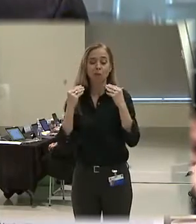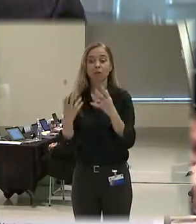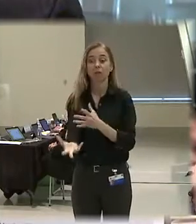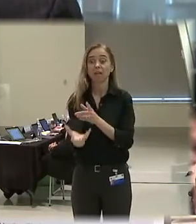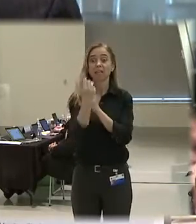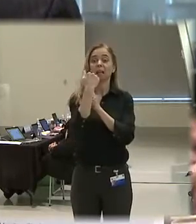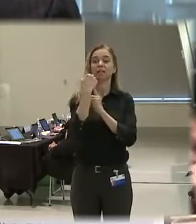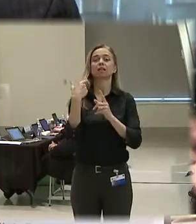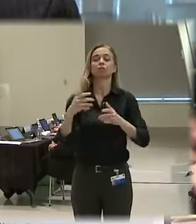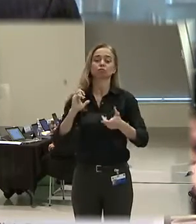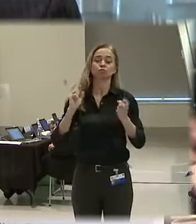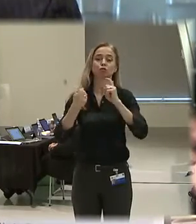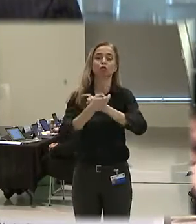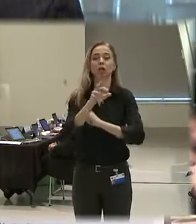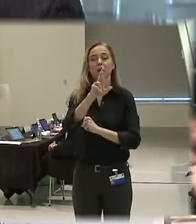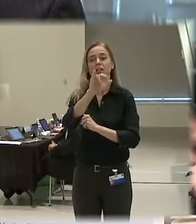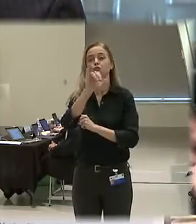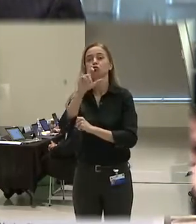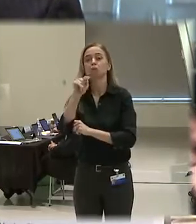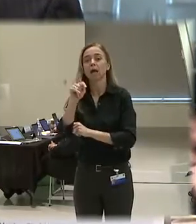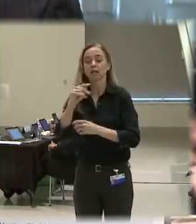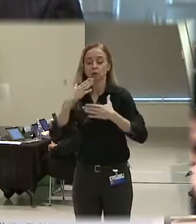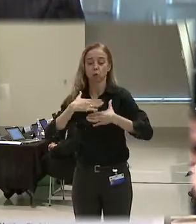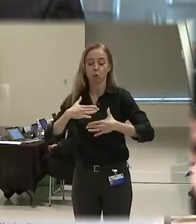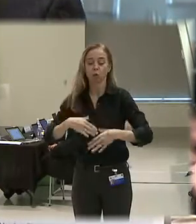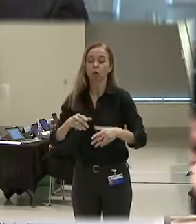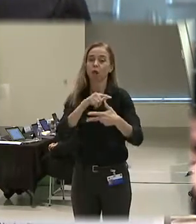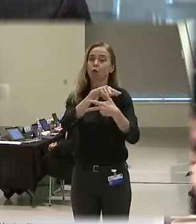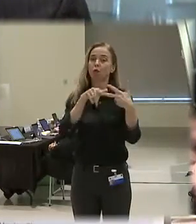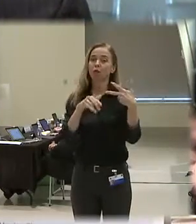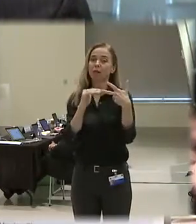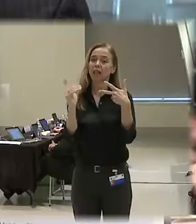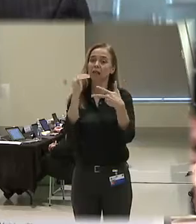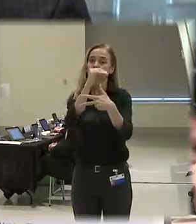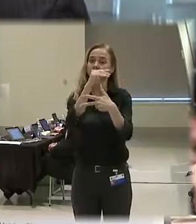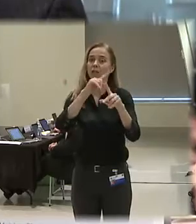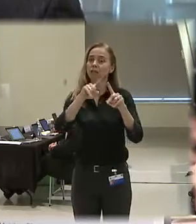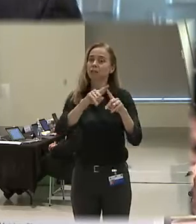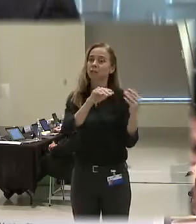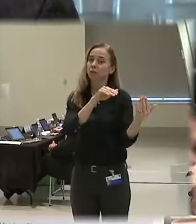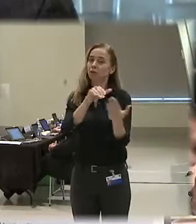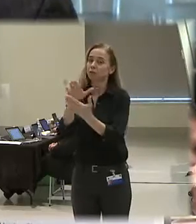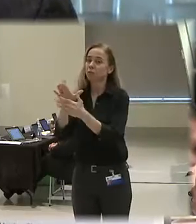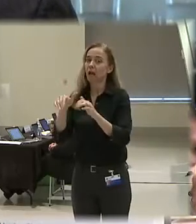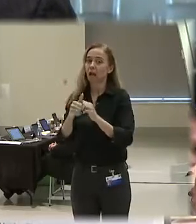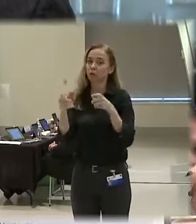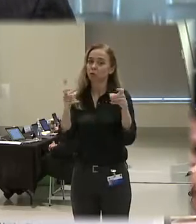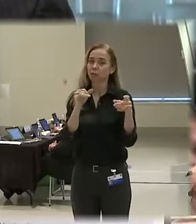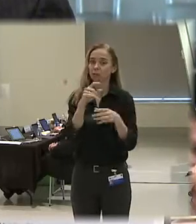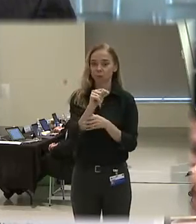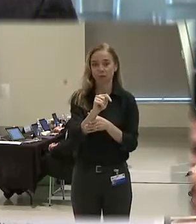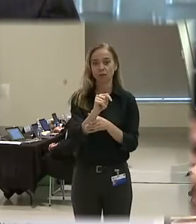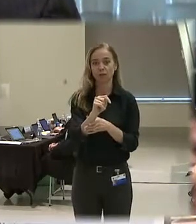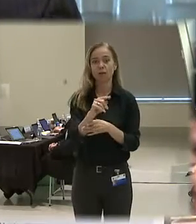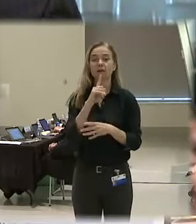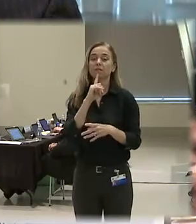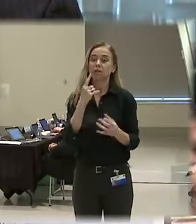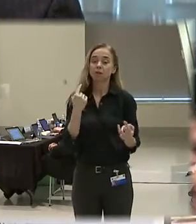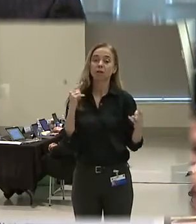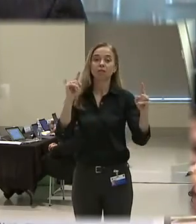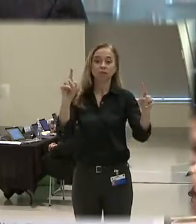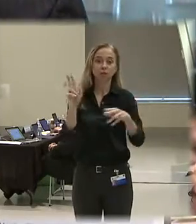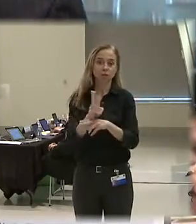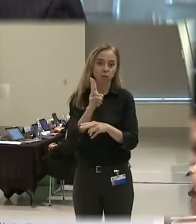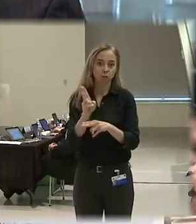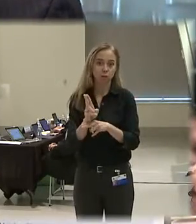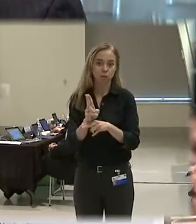we went to riot gear. So there were 3 levels of confrontation and different ways that we dealt with it. Very effective